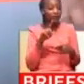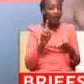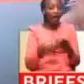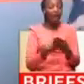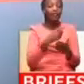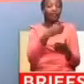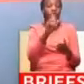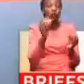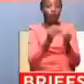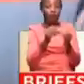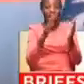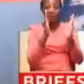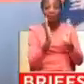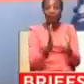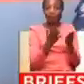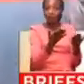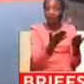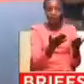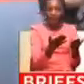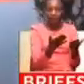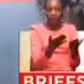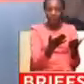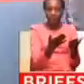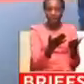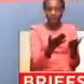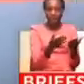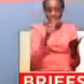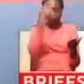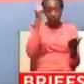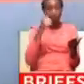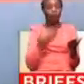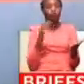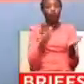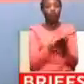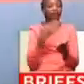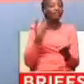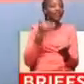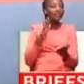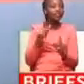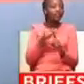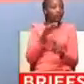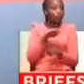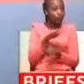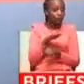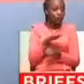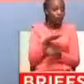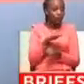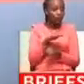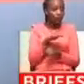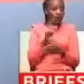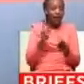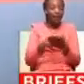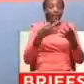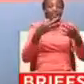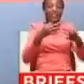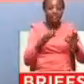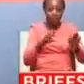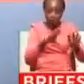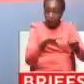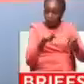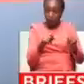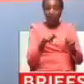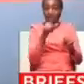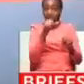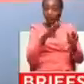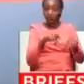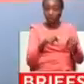this witch, or you need to go see this person so that they can remove the curses off of you. All right? So if you fall for that, because there's